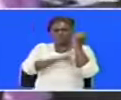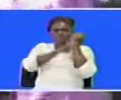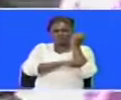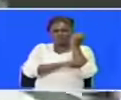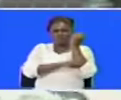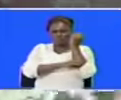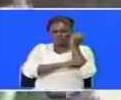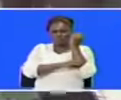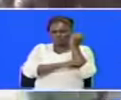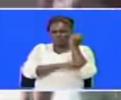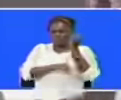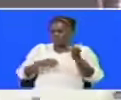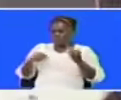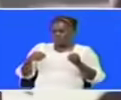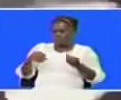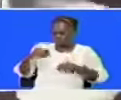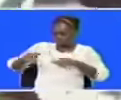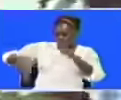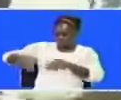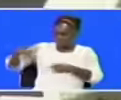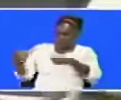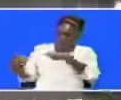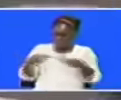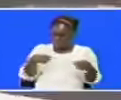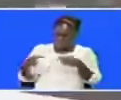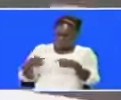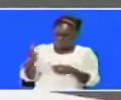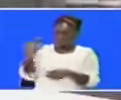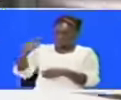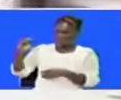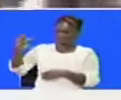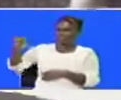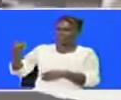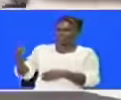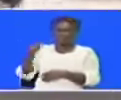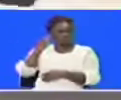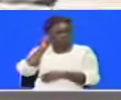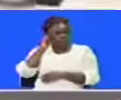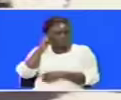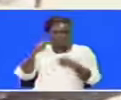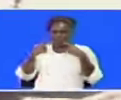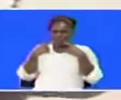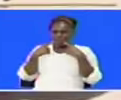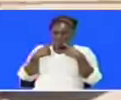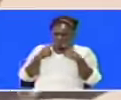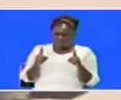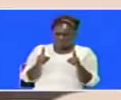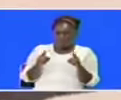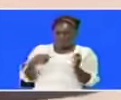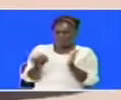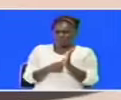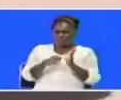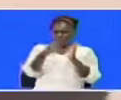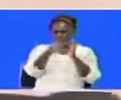proverbial drumbeats of war are sounding, according to, remember, the former Chief Justice, Willy Mutunga. A number of contentious